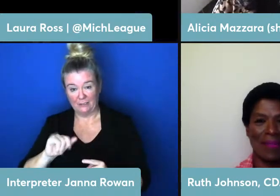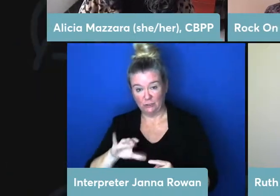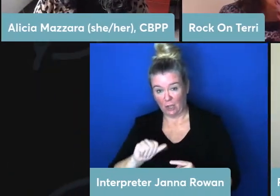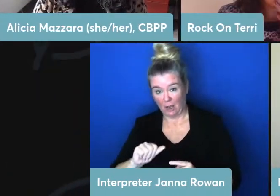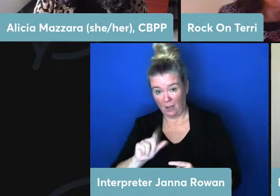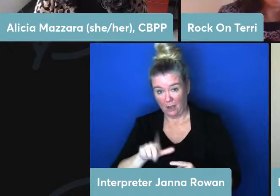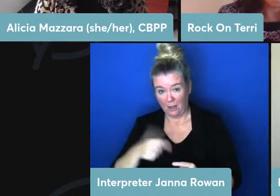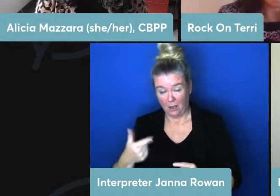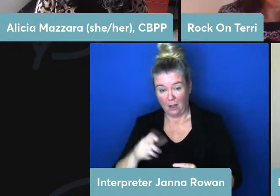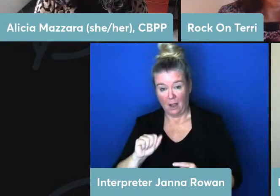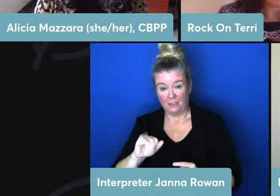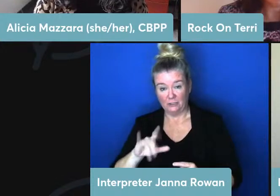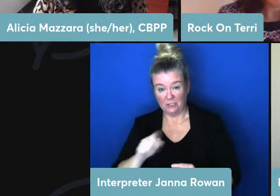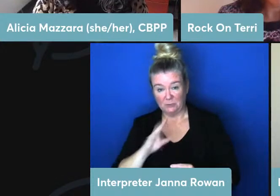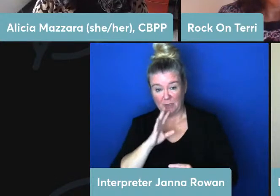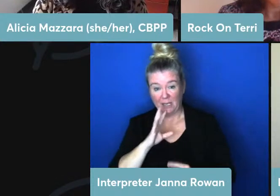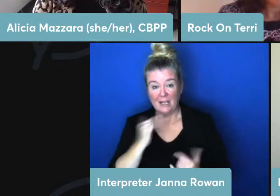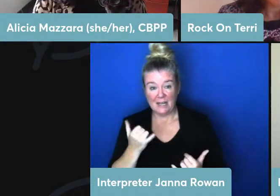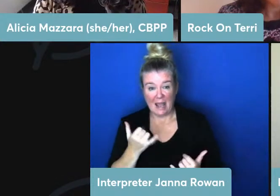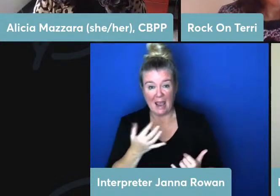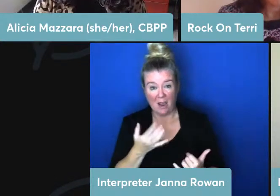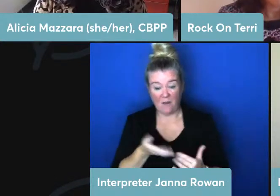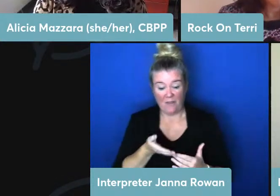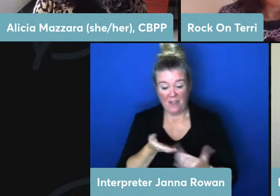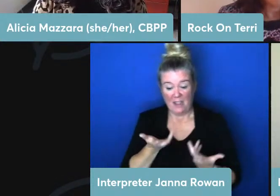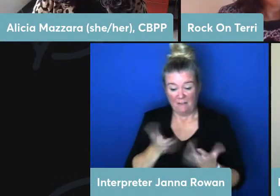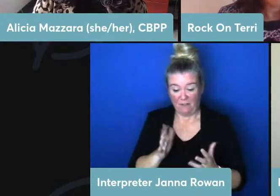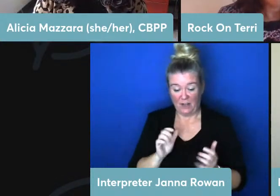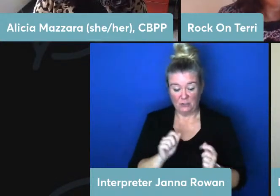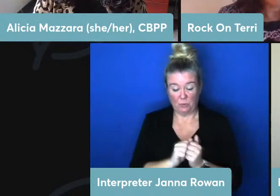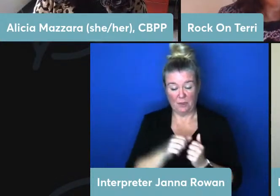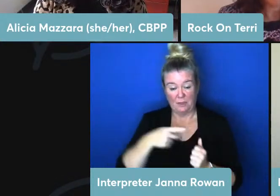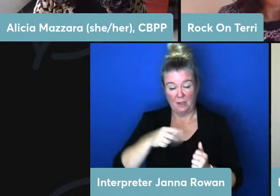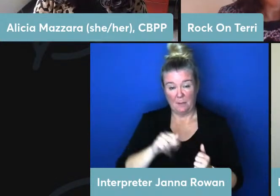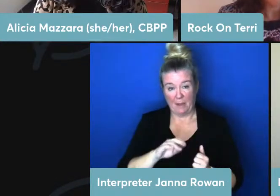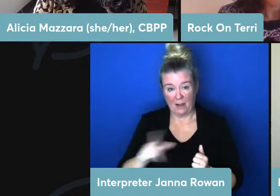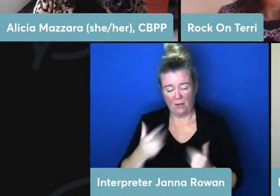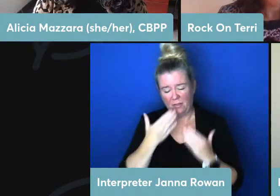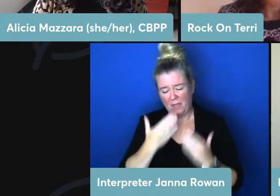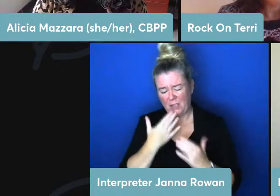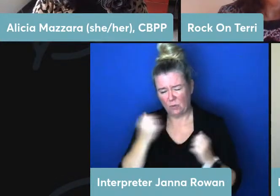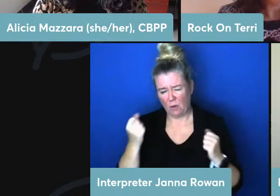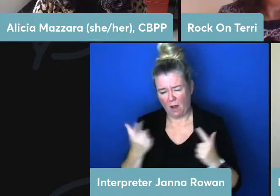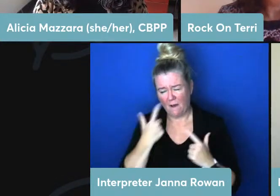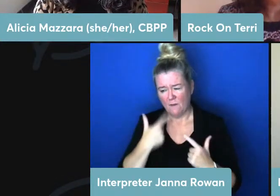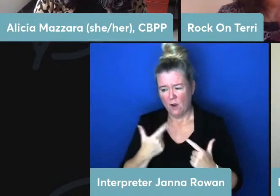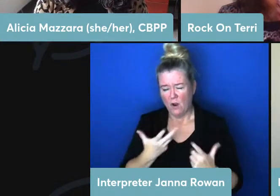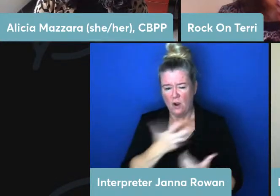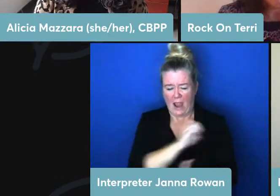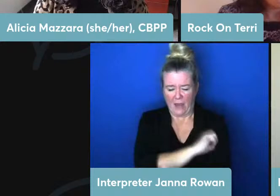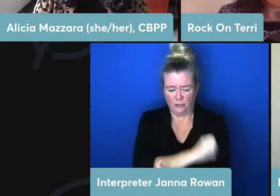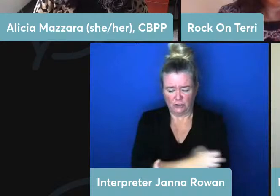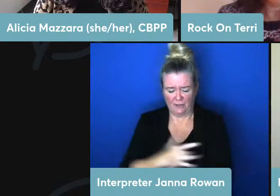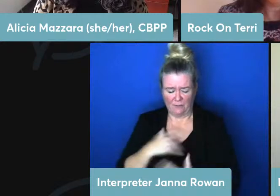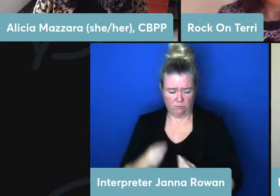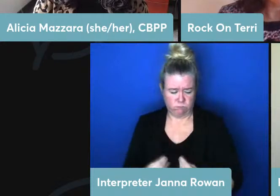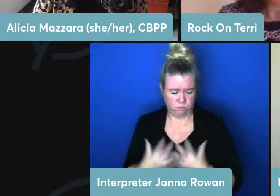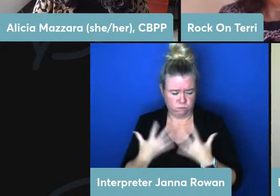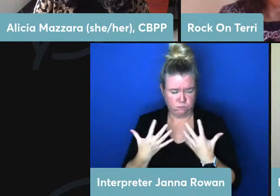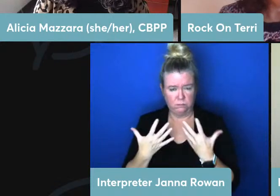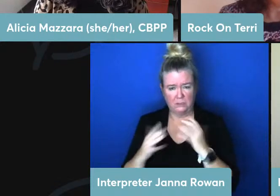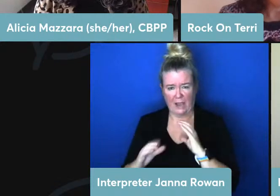All right, so we're coming to the end of our panel. So thank you all for like a really energizing, inspiring